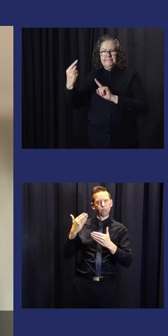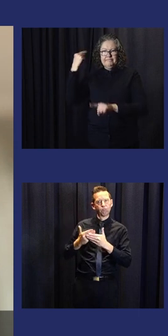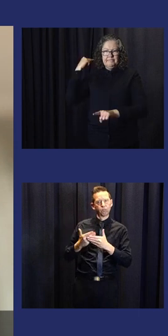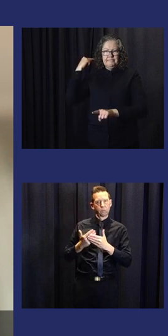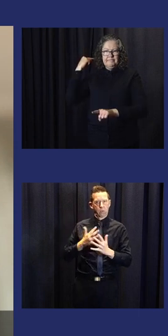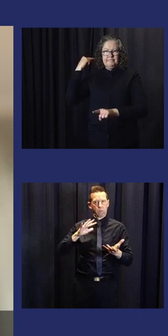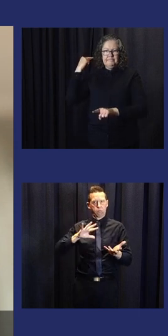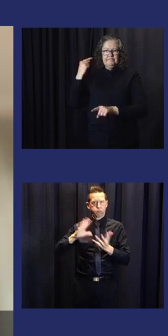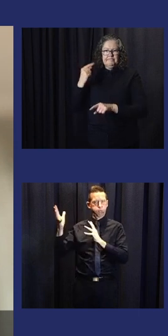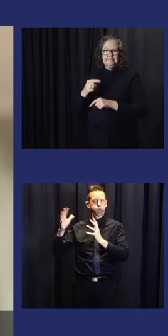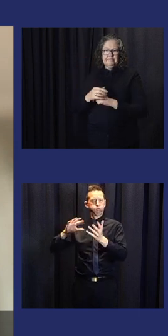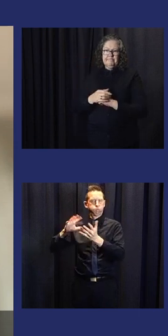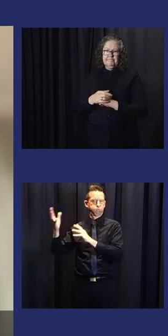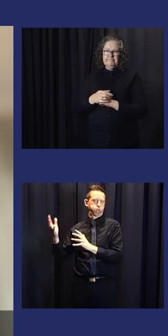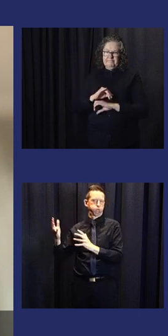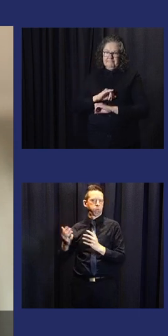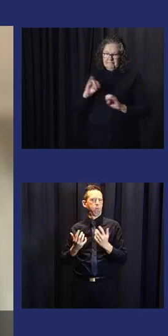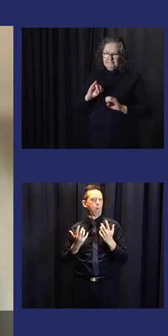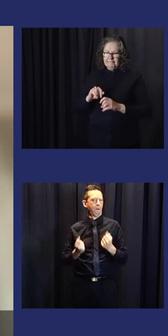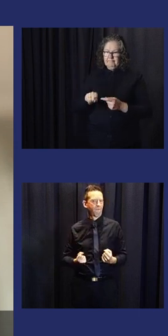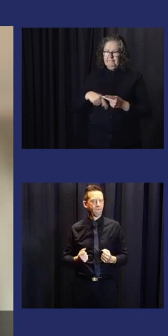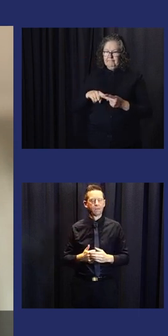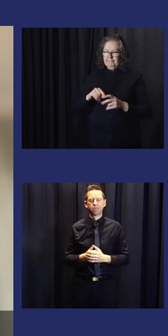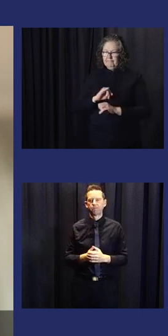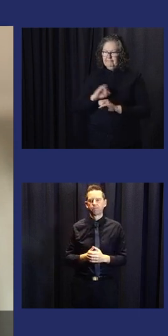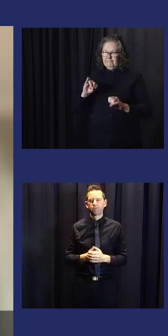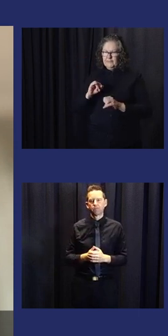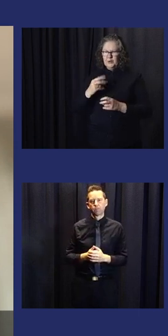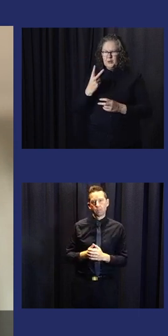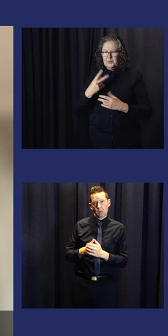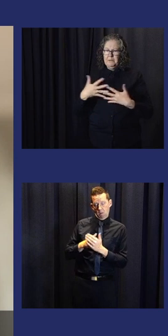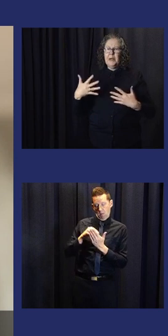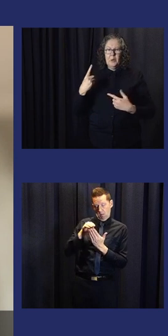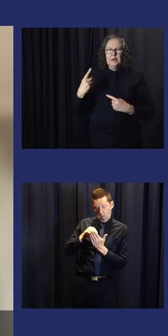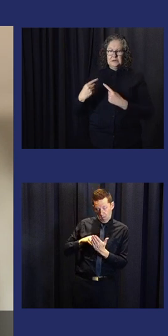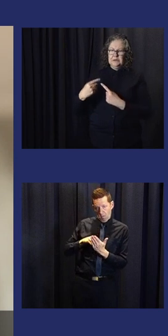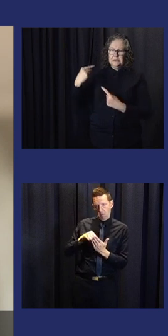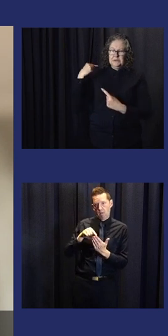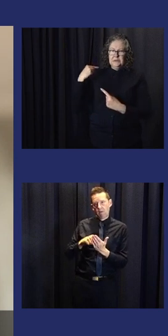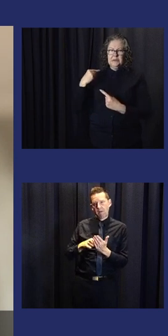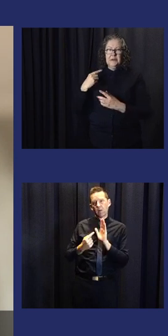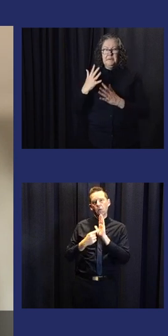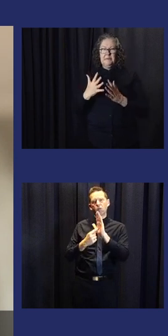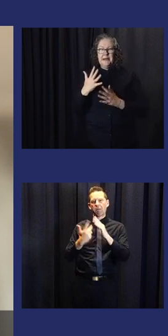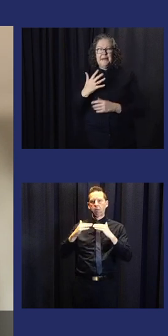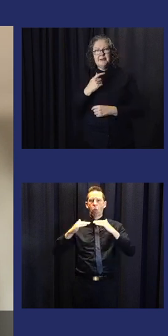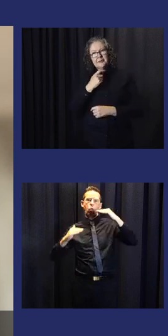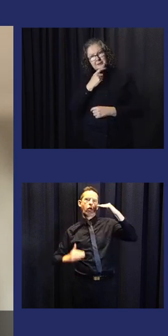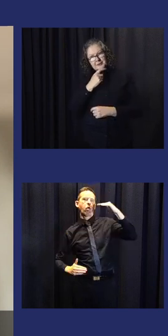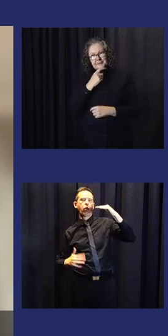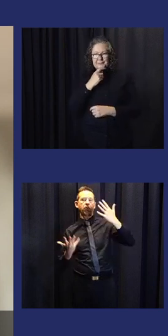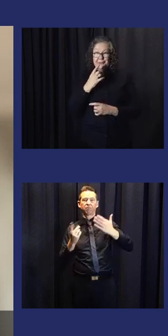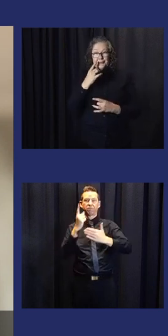couple of big disaster situations, and that is that it highlighted the inequality